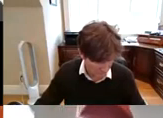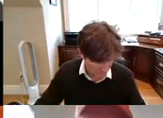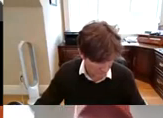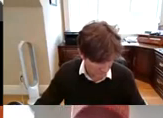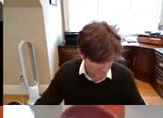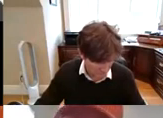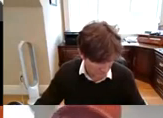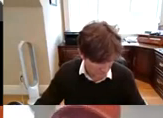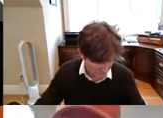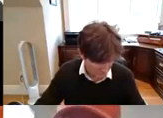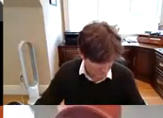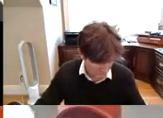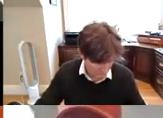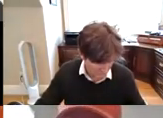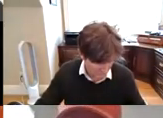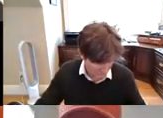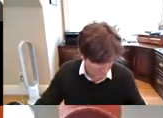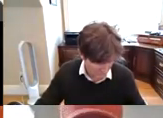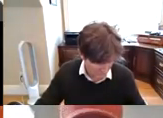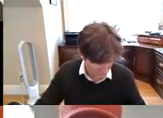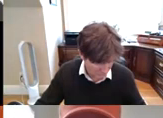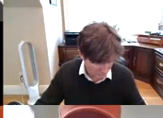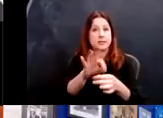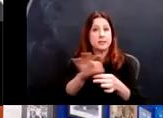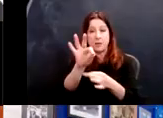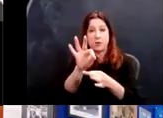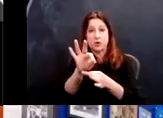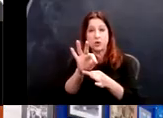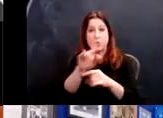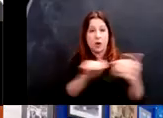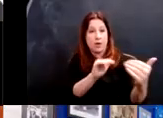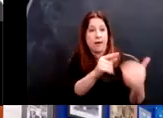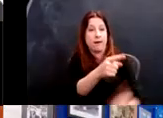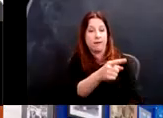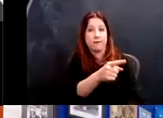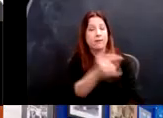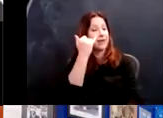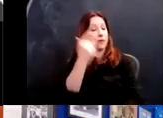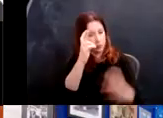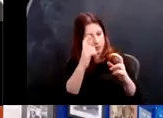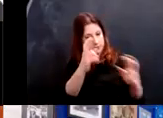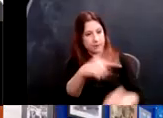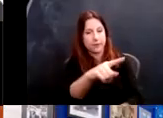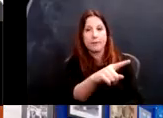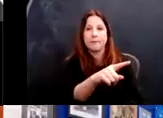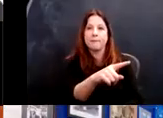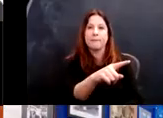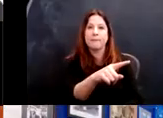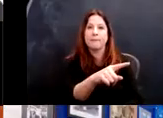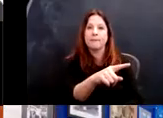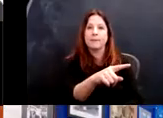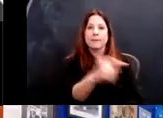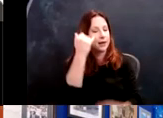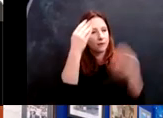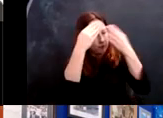people culturally and spiritually where they're at, if we were respectful and